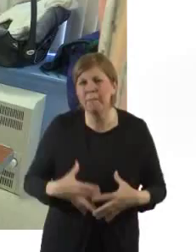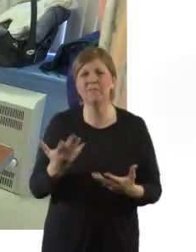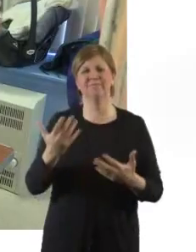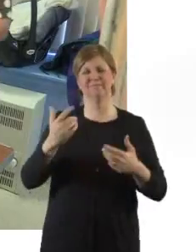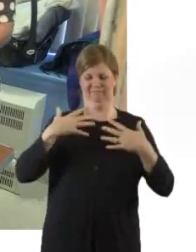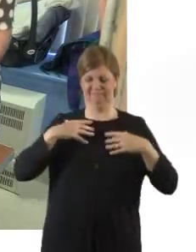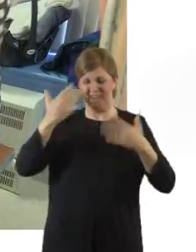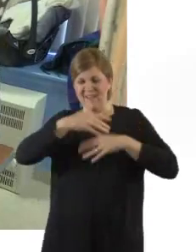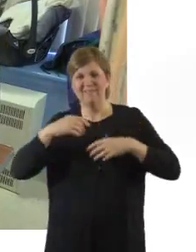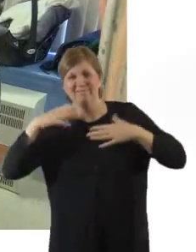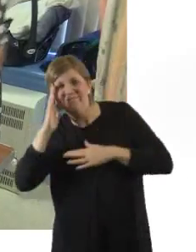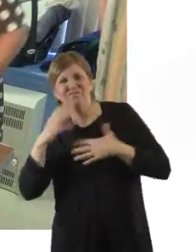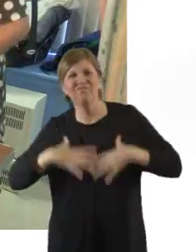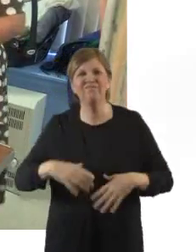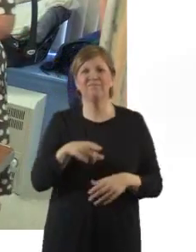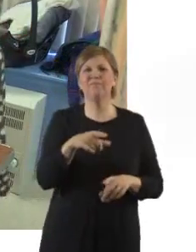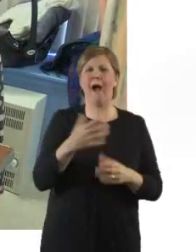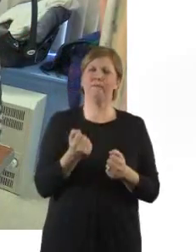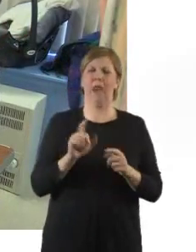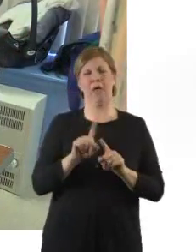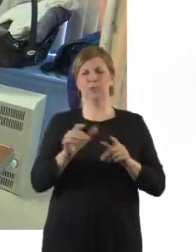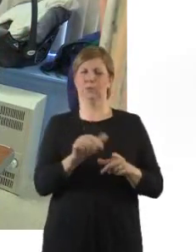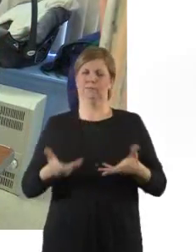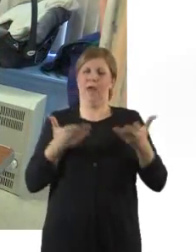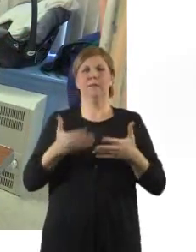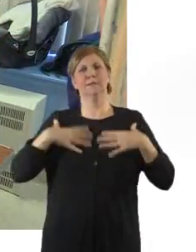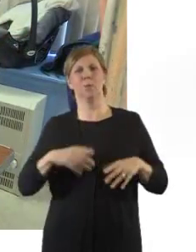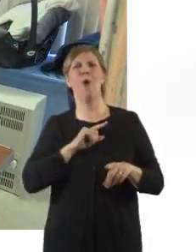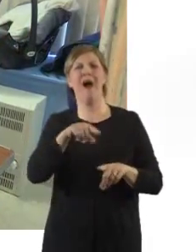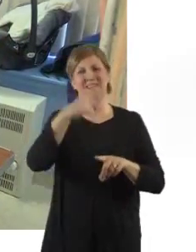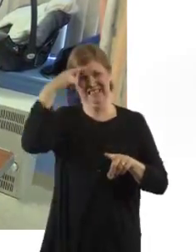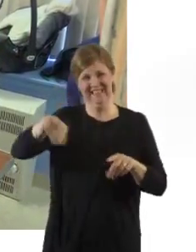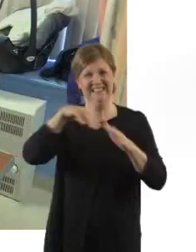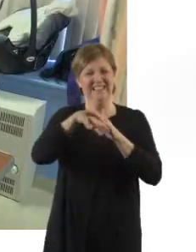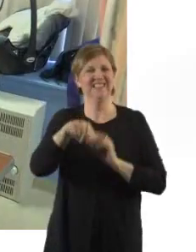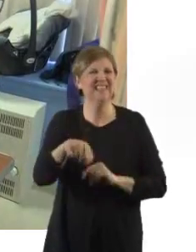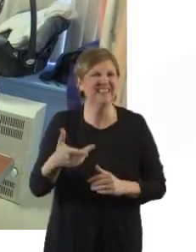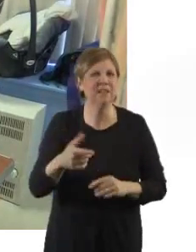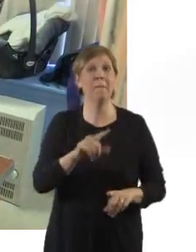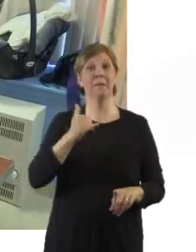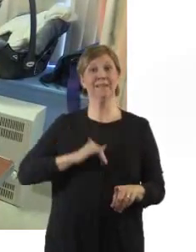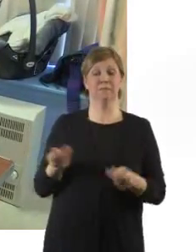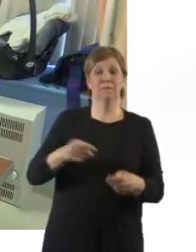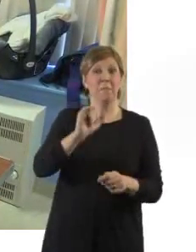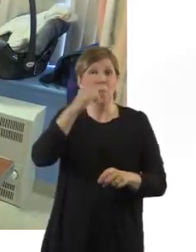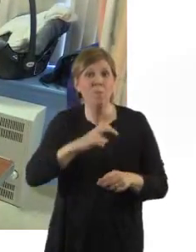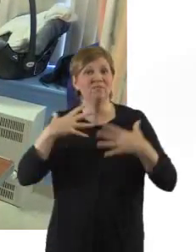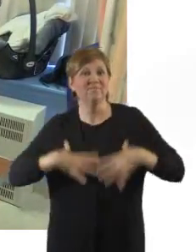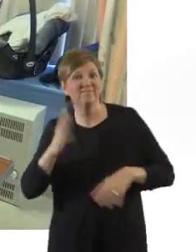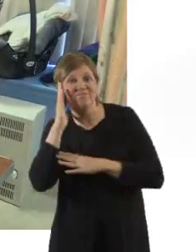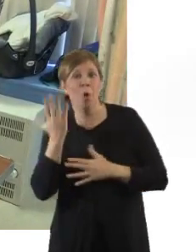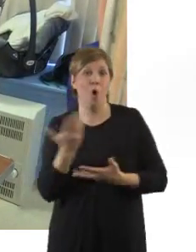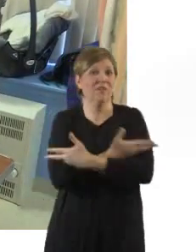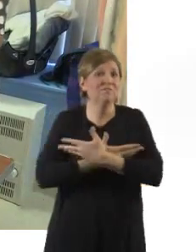light and cool because the wards do get very warm. She may wish to think about an old night dress or a t-shirt that she feels comfortable